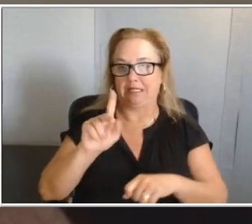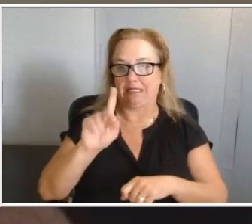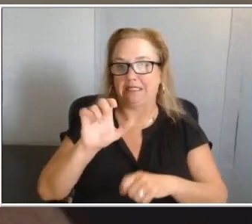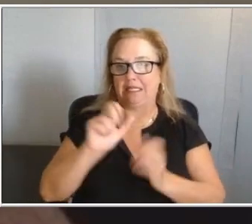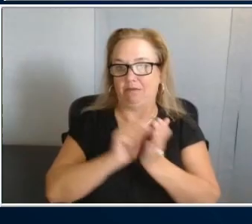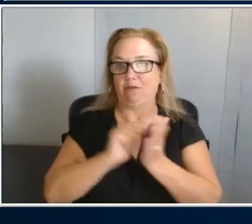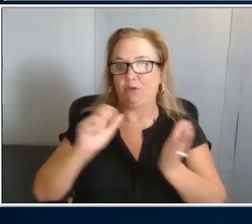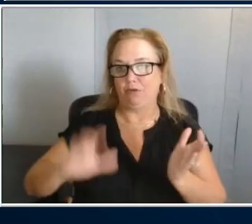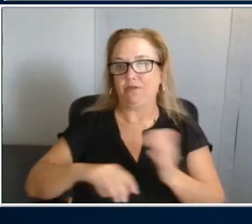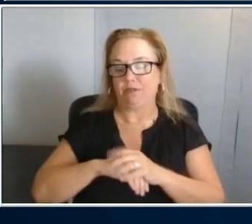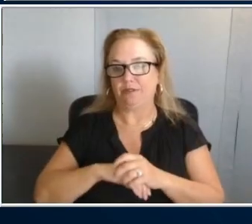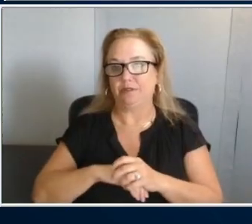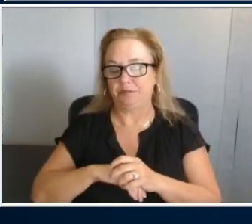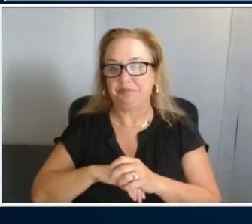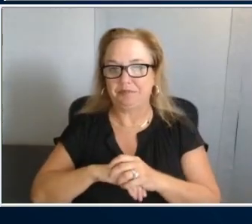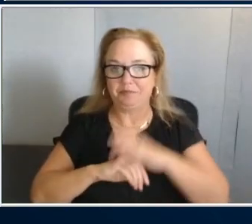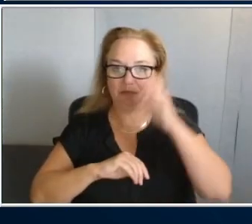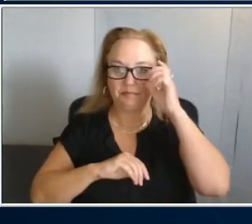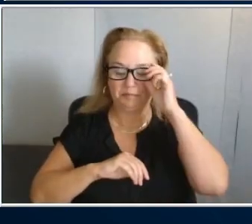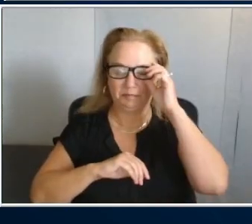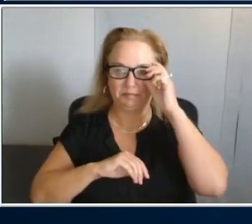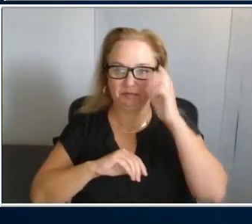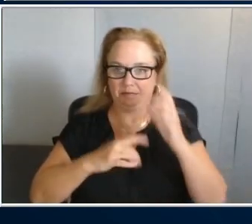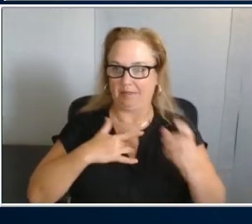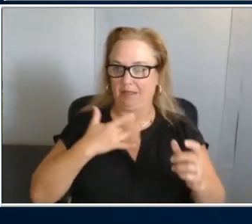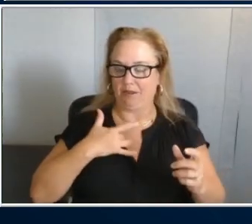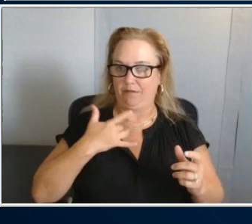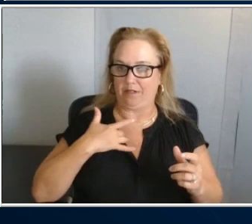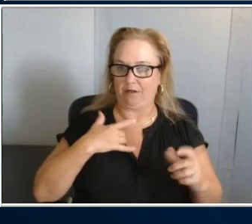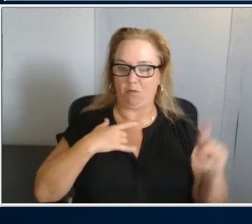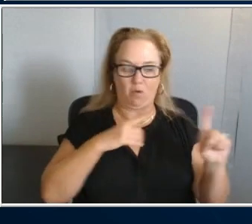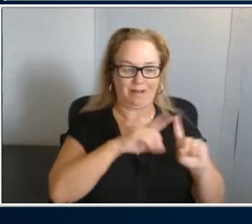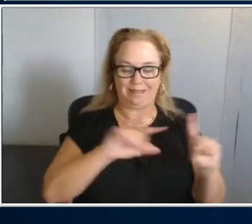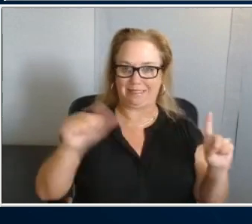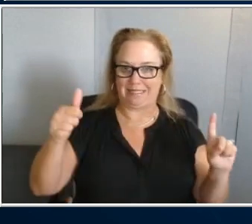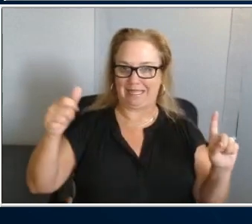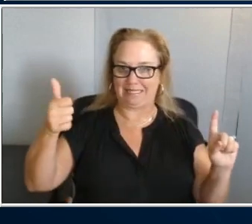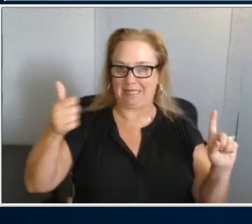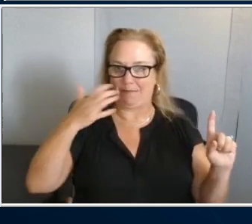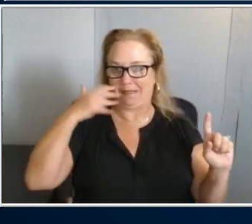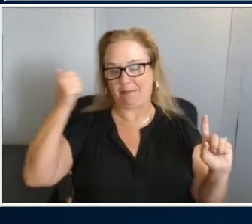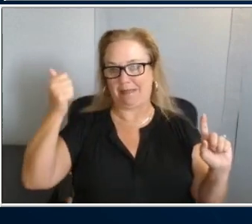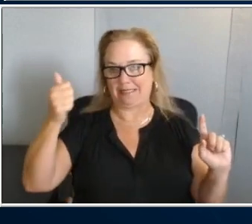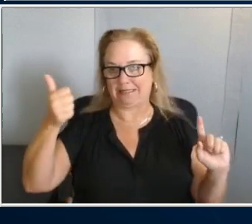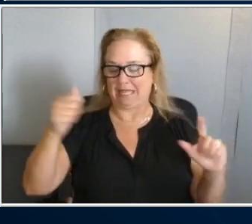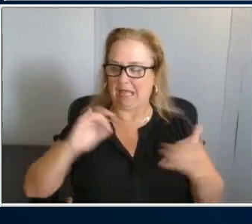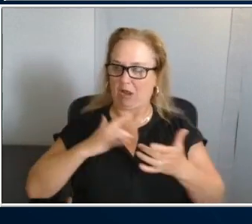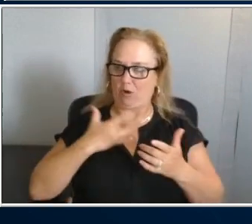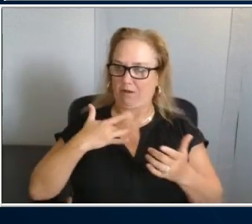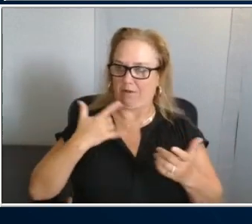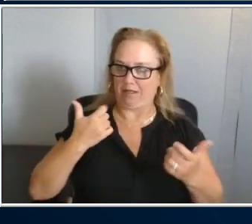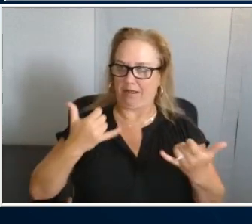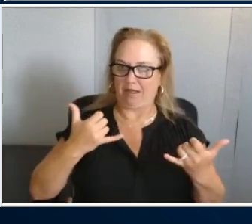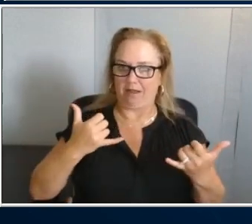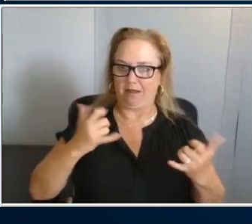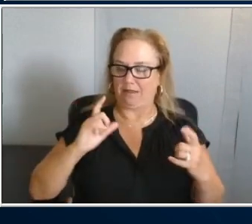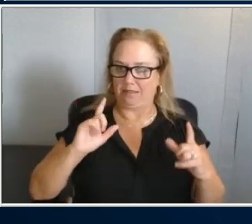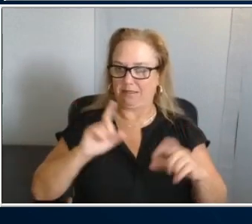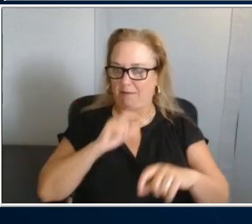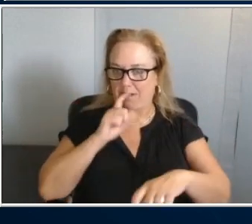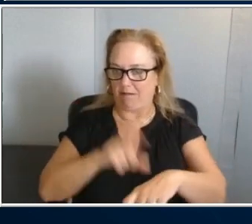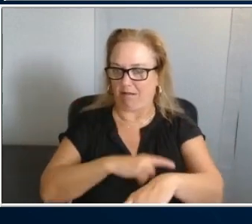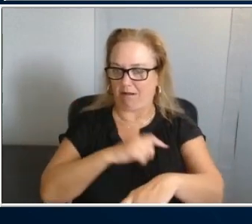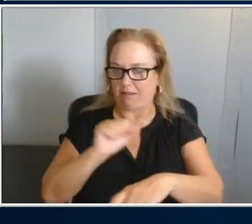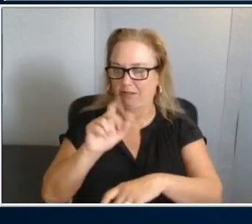off. And you're feeling on a scale of 1 to 10, 10 being the best. How are you feeling now? It hasn't been long since your